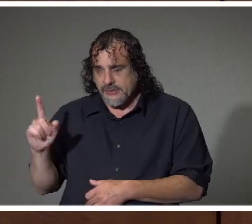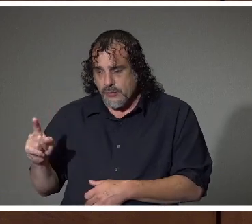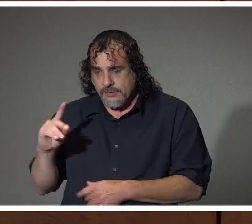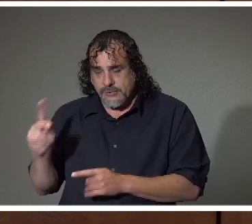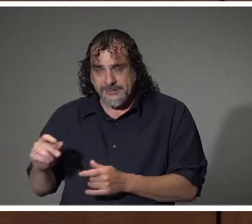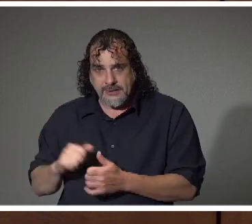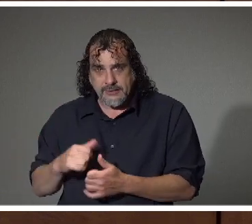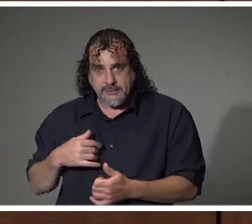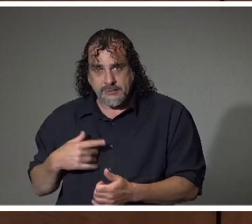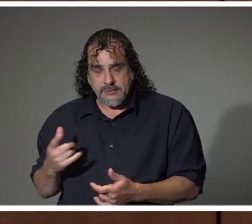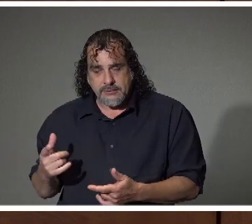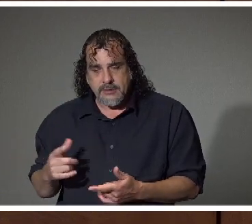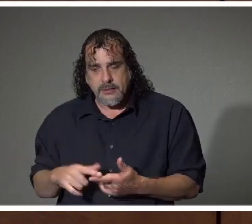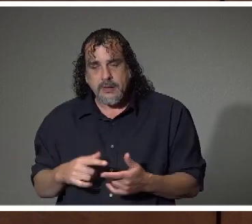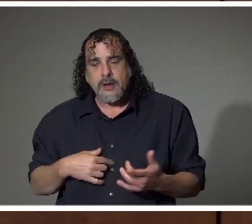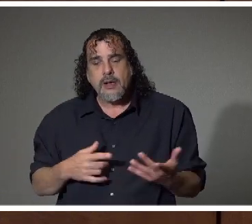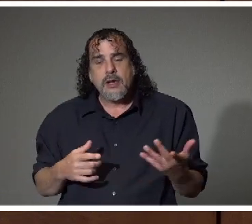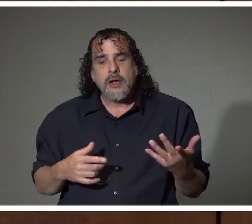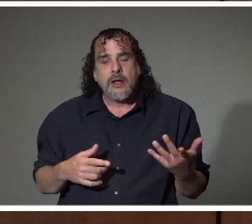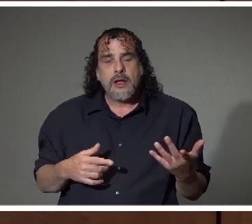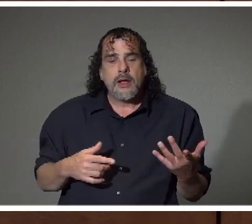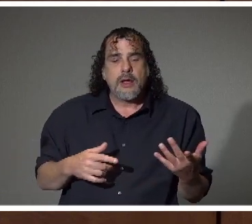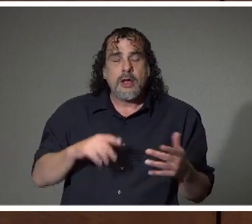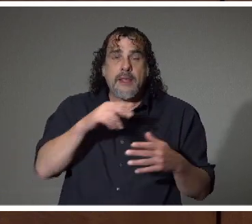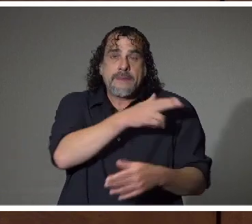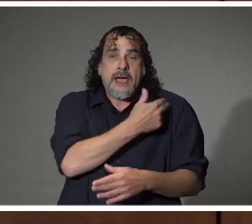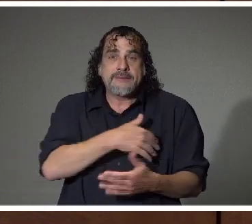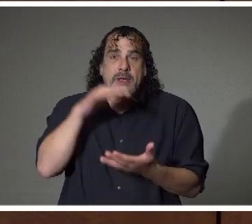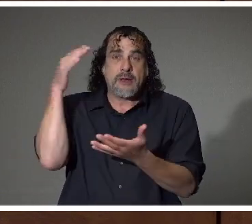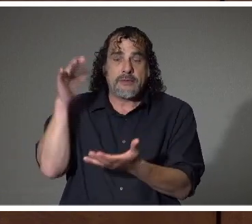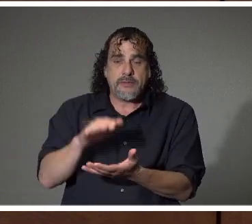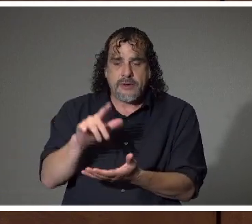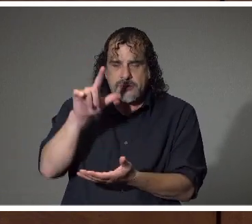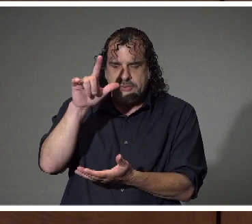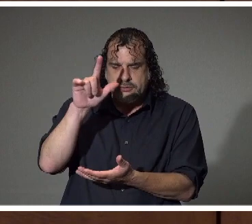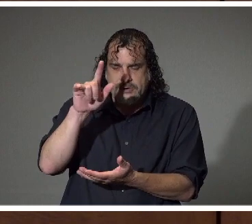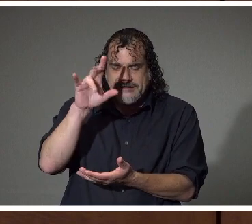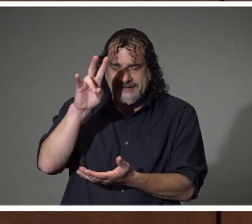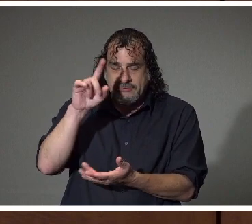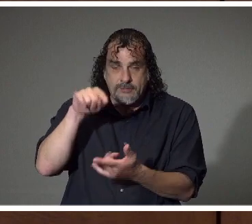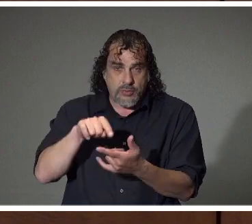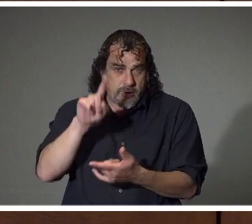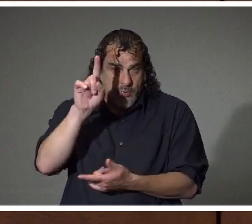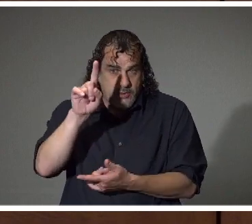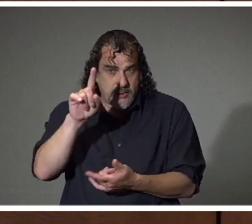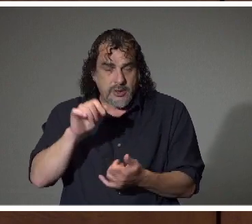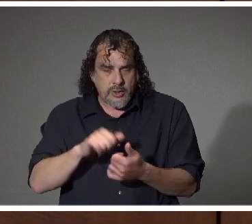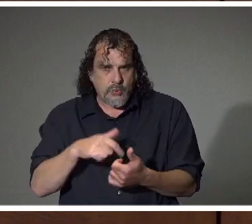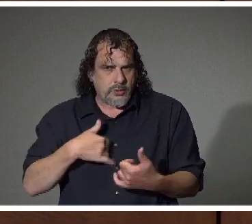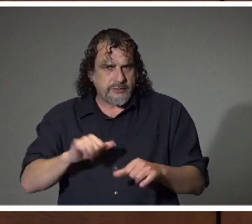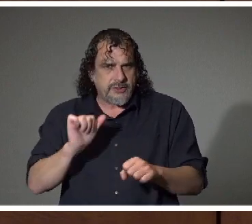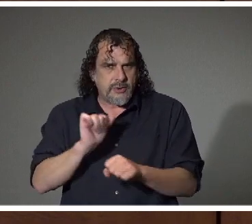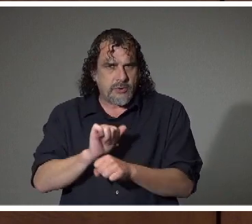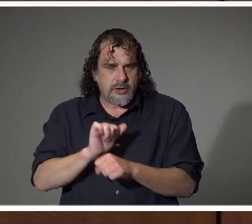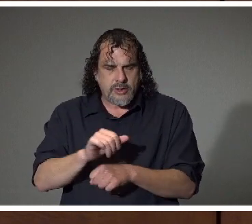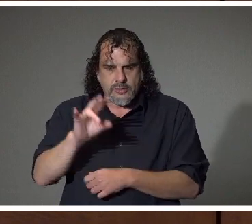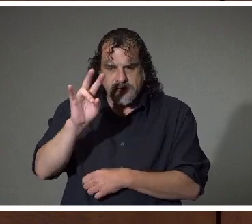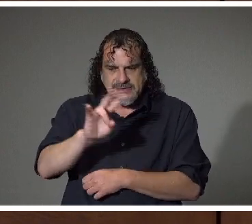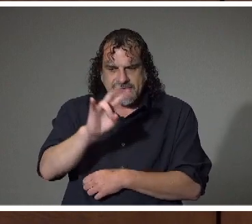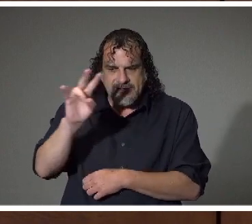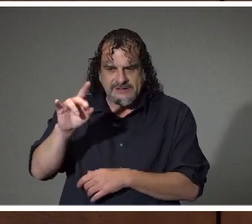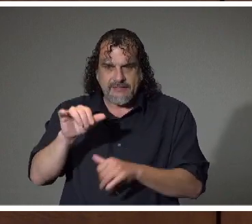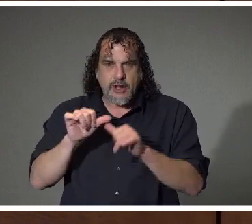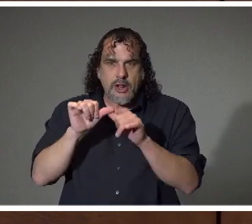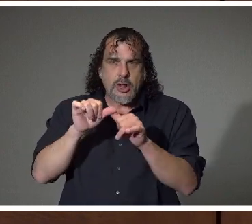Caucasian. Our overall hospitalization rate has dropped slightly at 27.1%. We're still working on 77 distinct